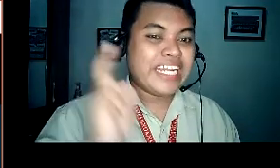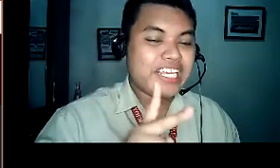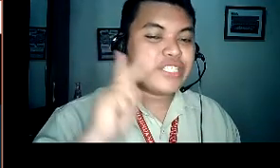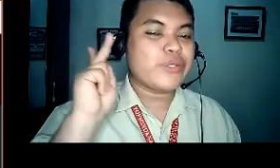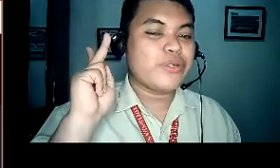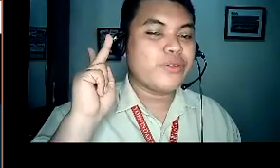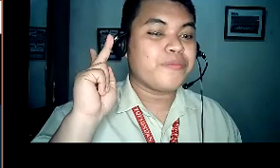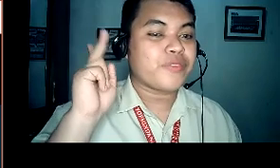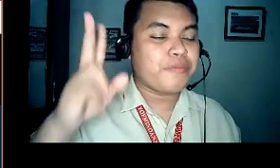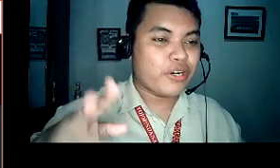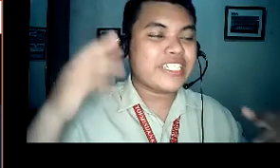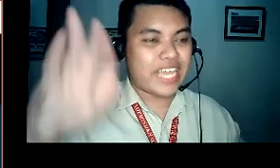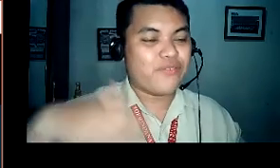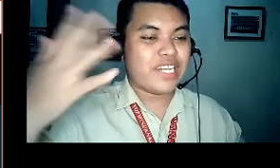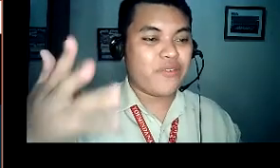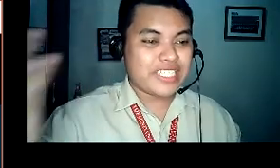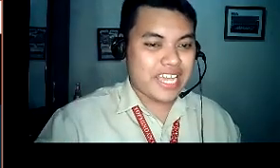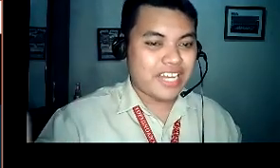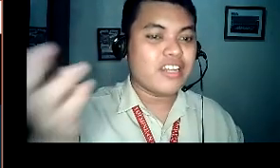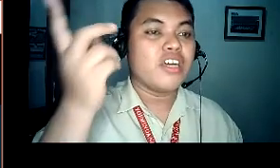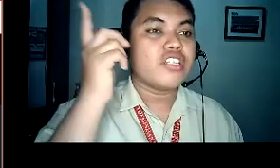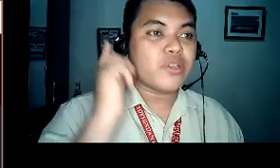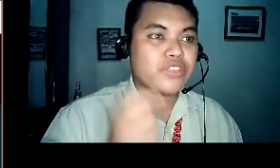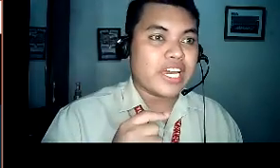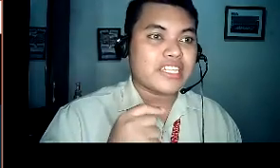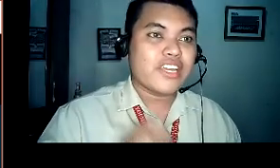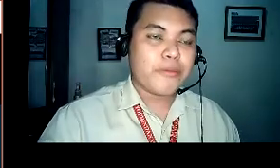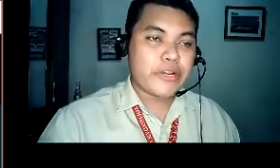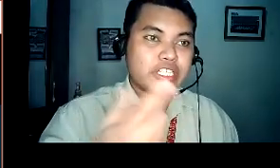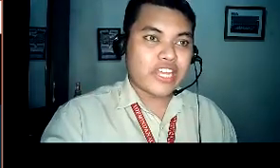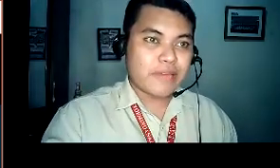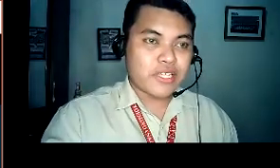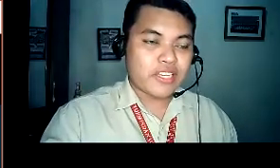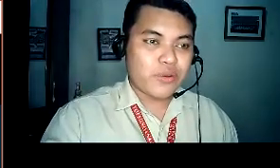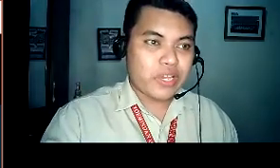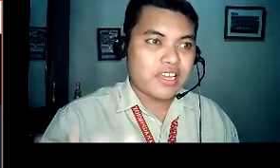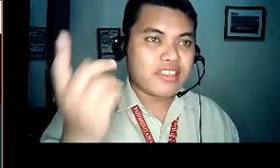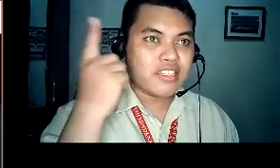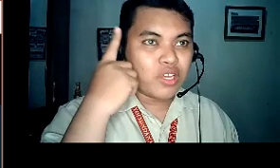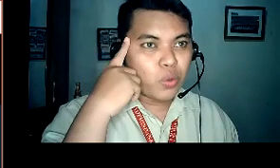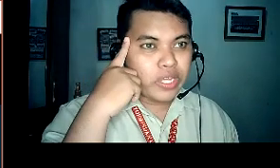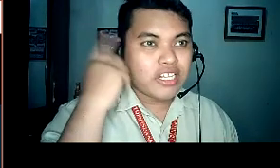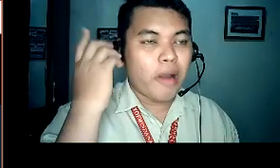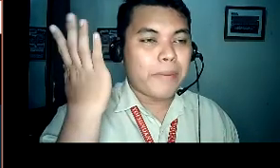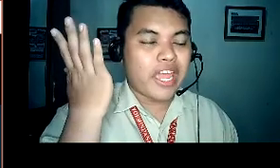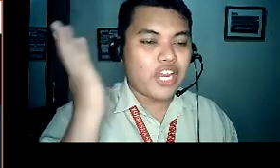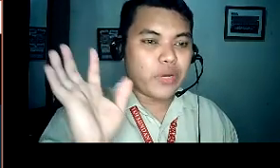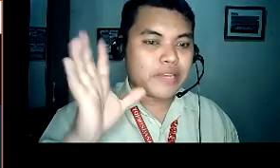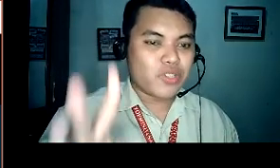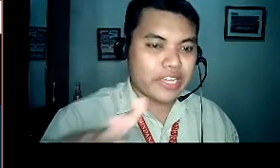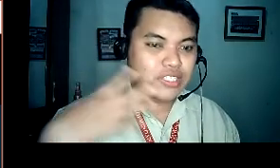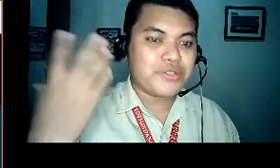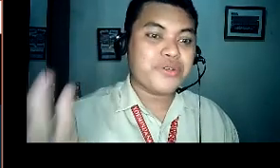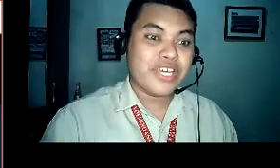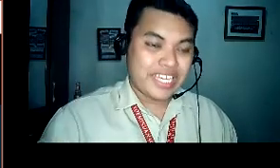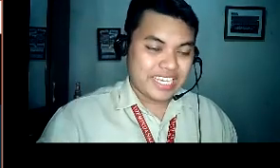So I need to pause every now and then so that the person that I'm talking with will comprehend what